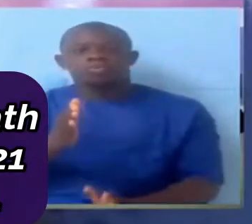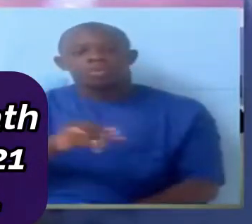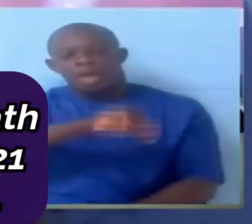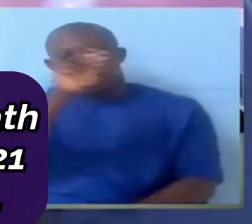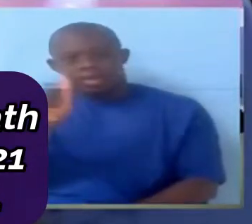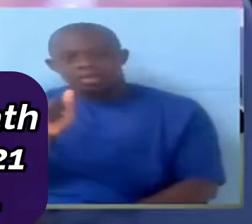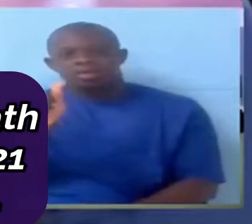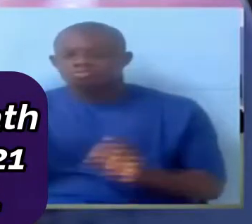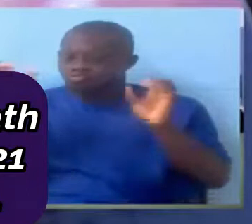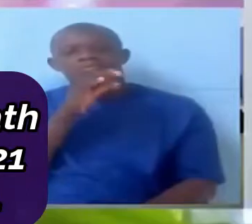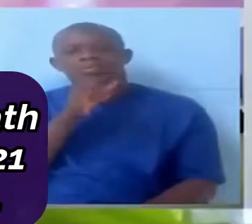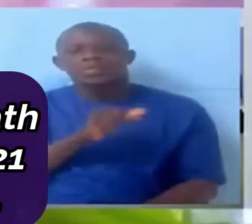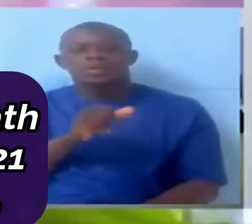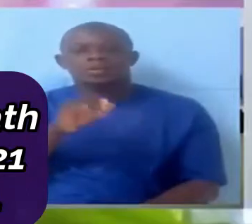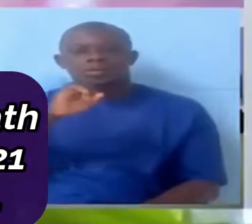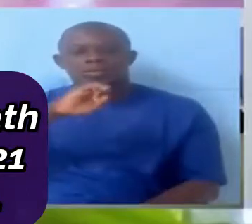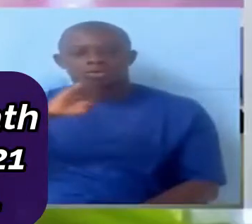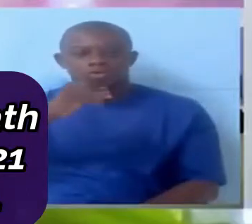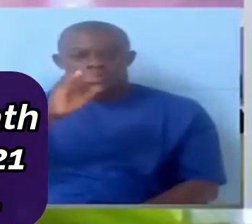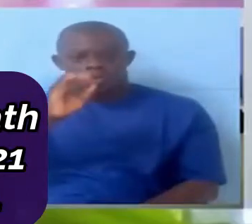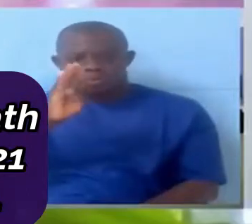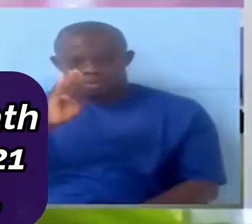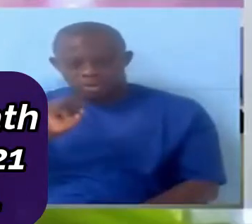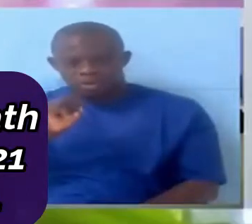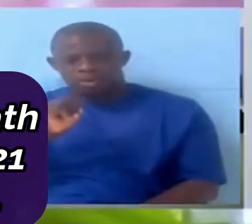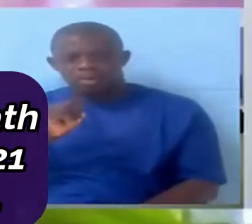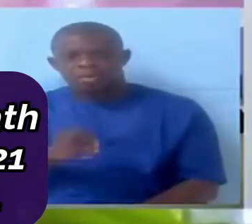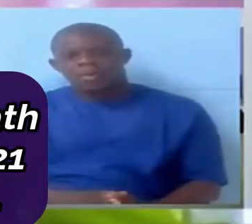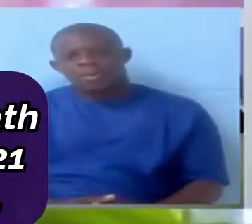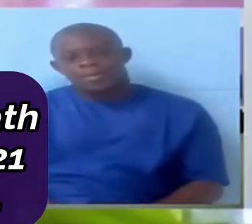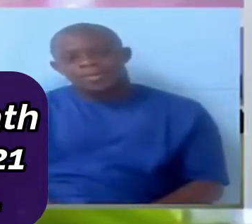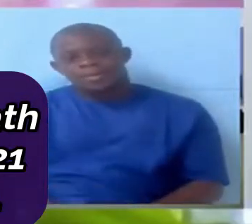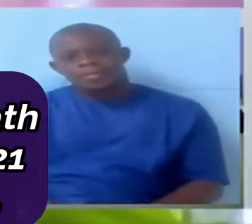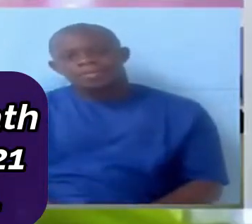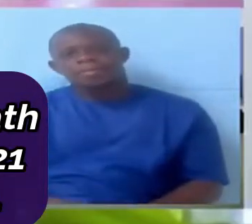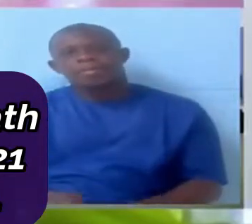nga yama role soto ye. Komi Mr. Sijam B.